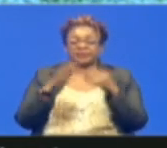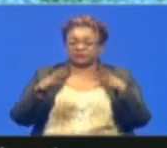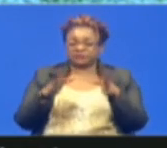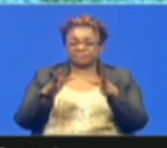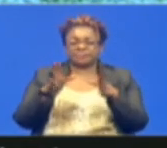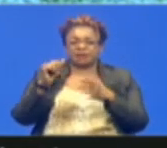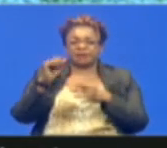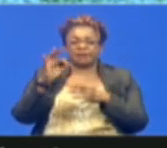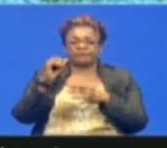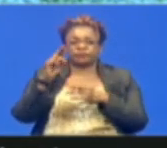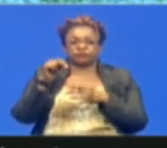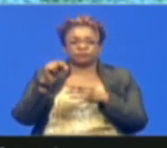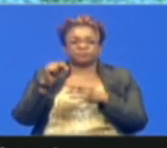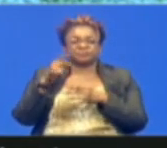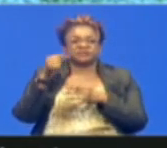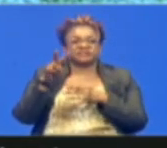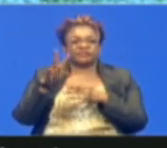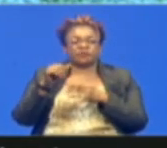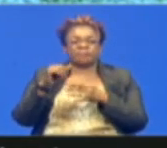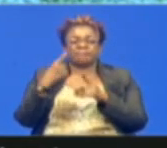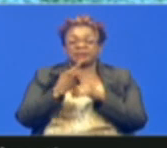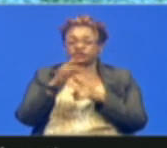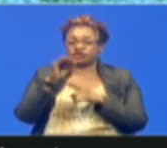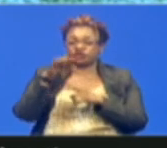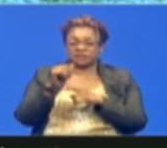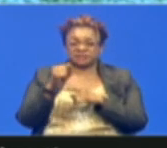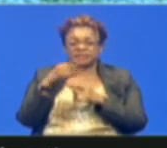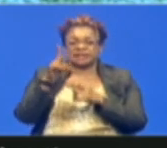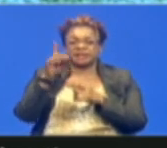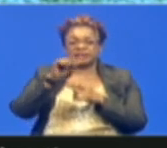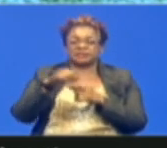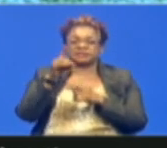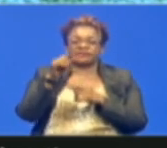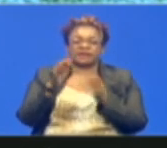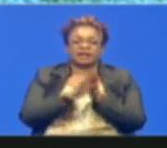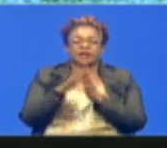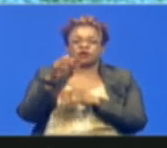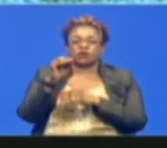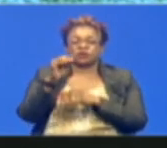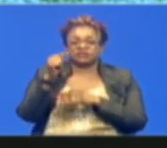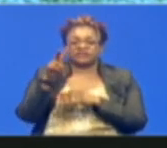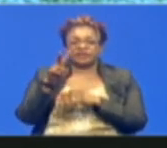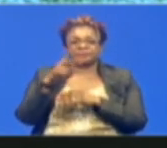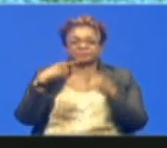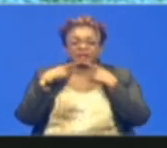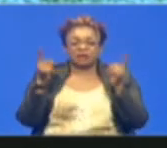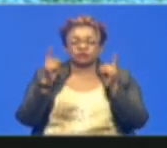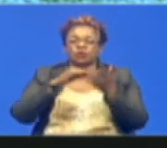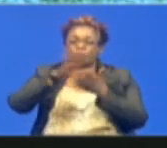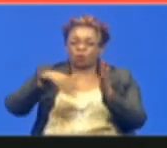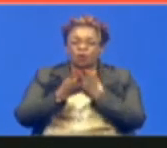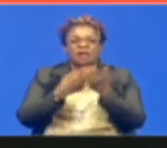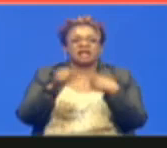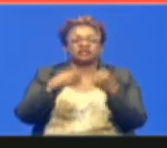Nations, television firm MultiChoice, through its products DSTV and GoTV, has announced that it will bring all action